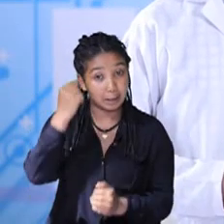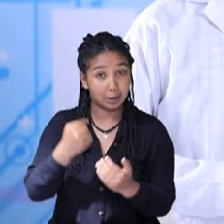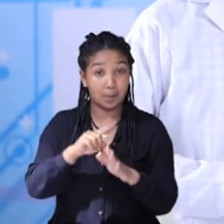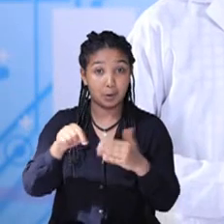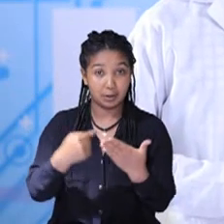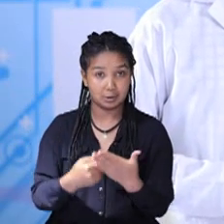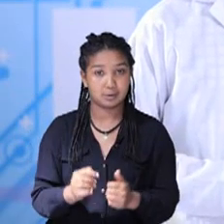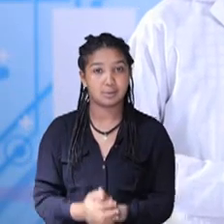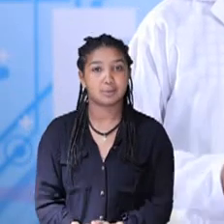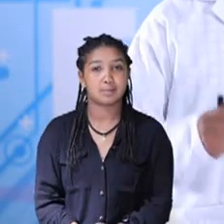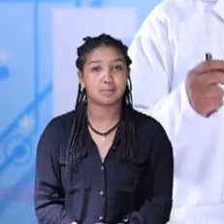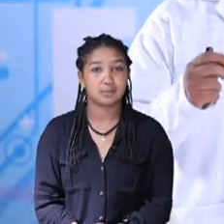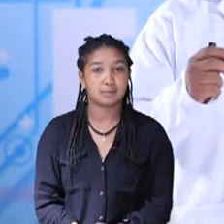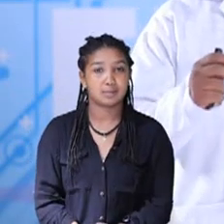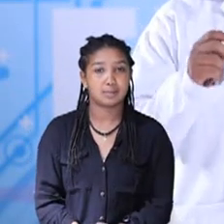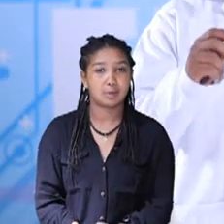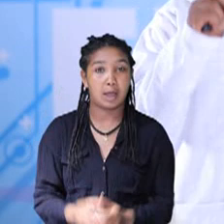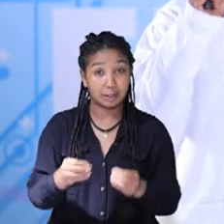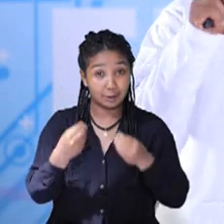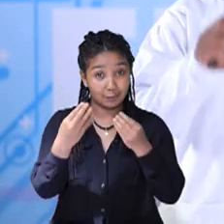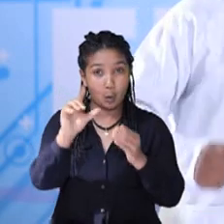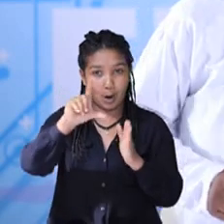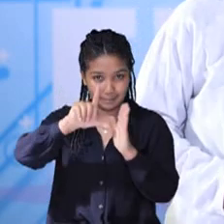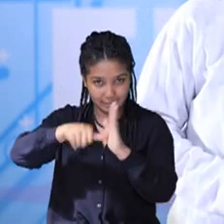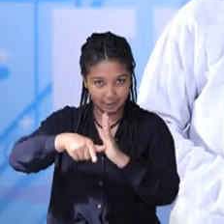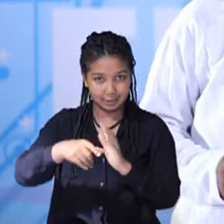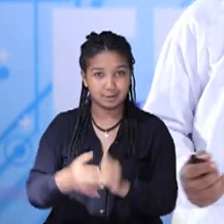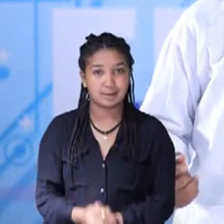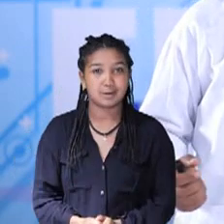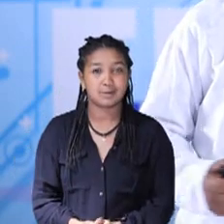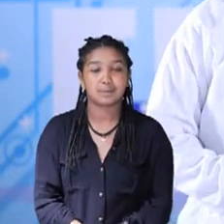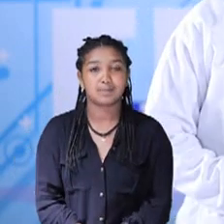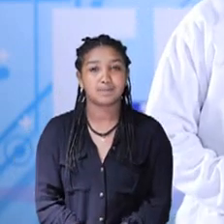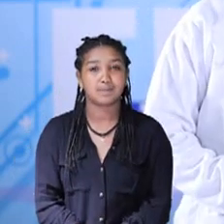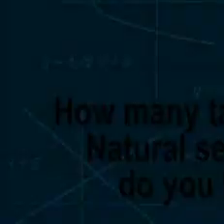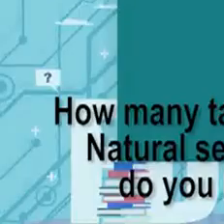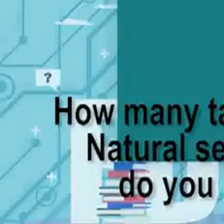it. You'll be given 1 minute to think about it.